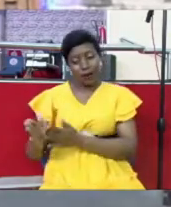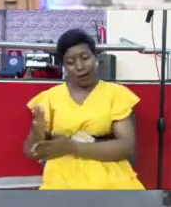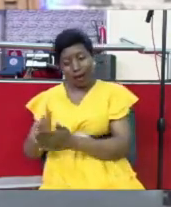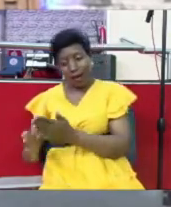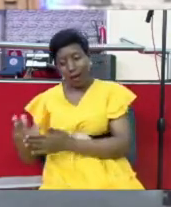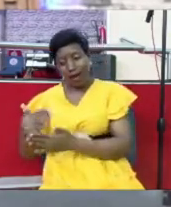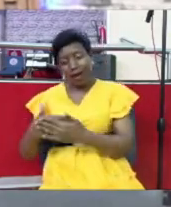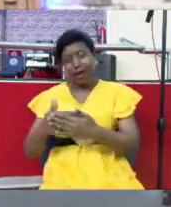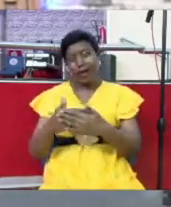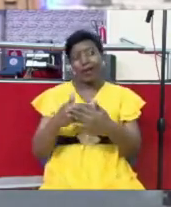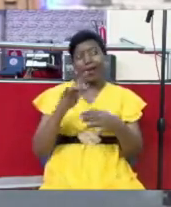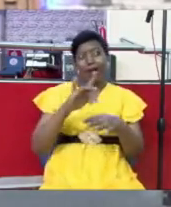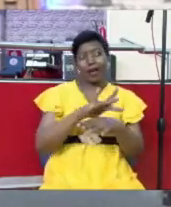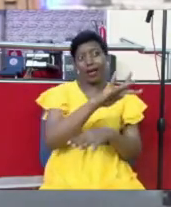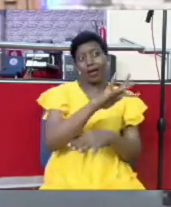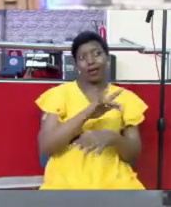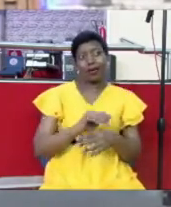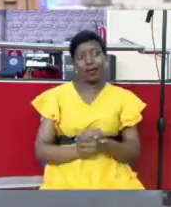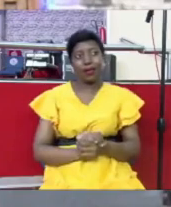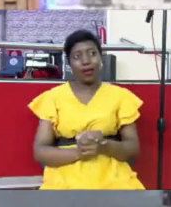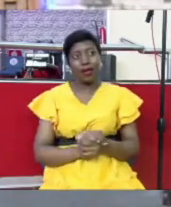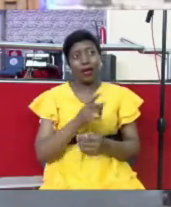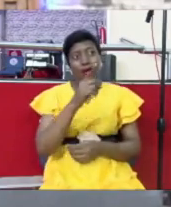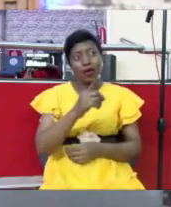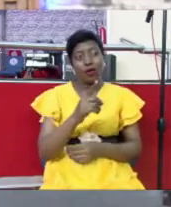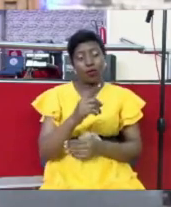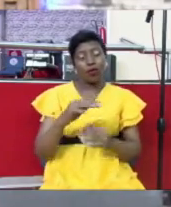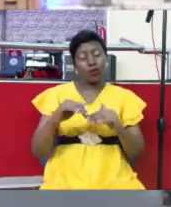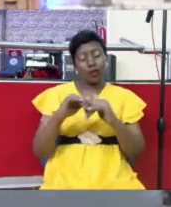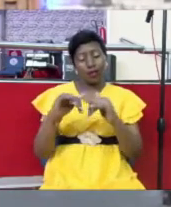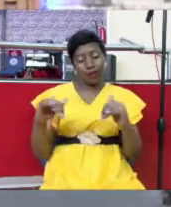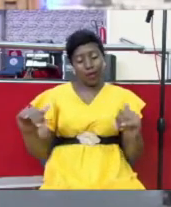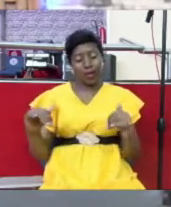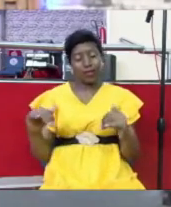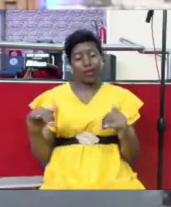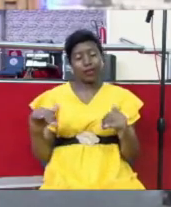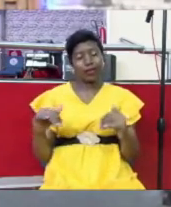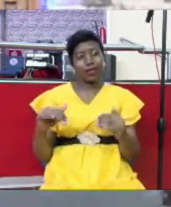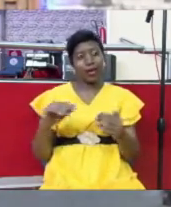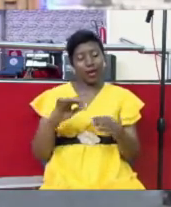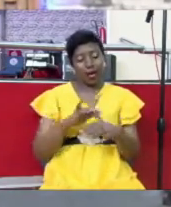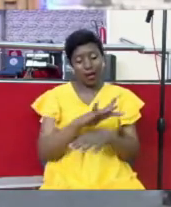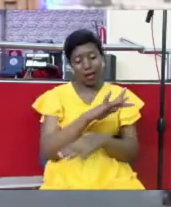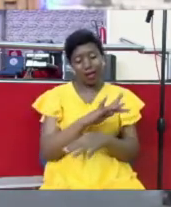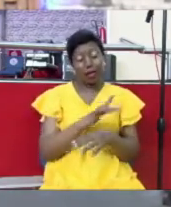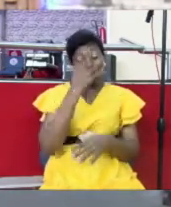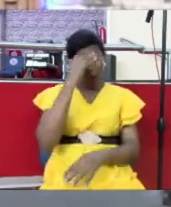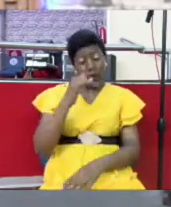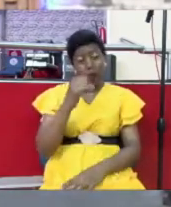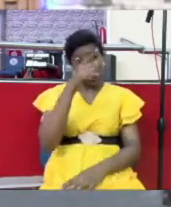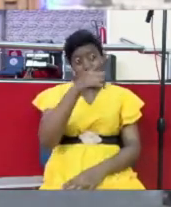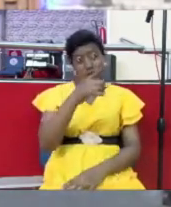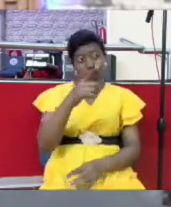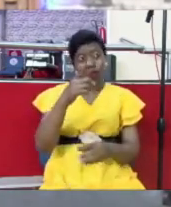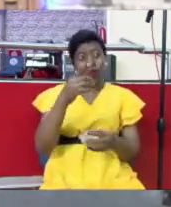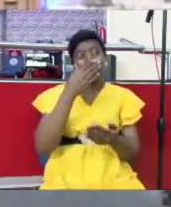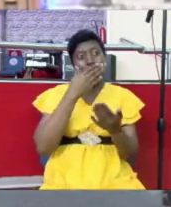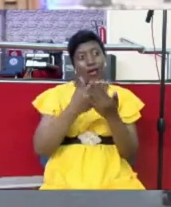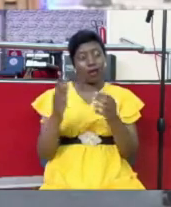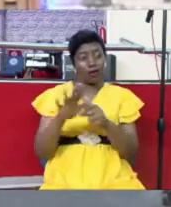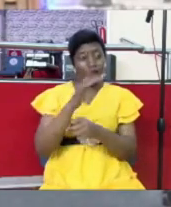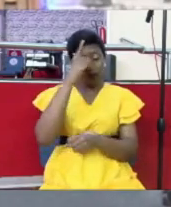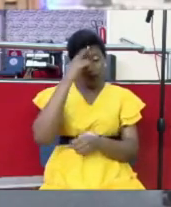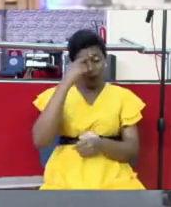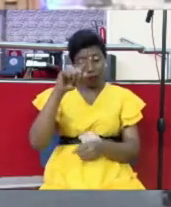You separate it ahead of time. Unaigawanya mbeleni. Because you are grateful for what he has done. Kwa sababu unafurahia